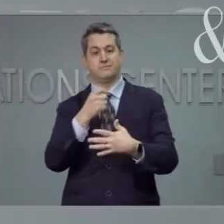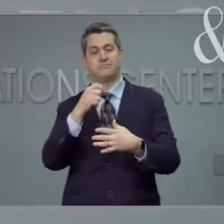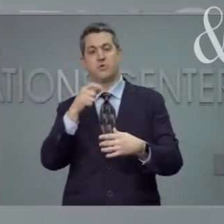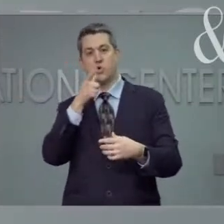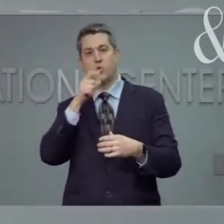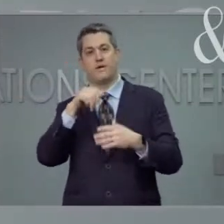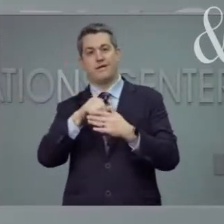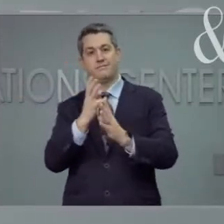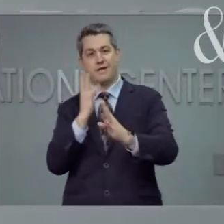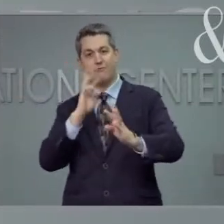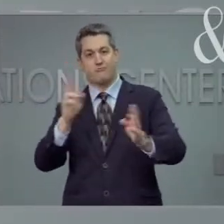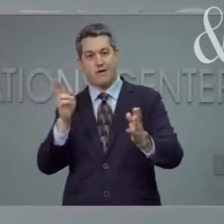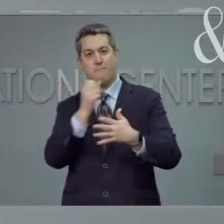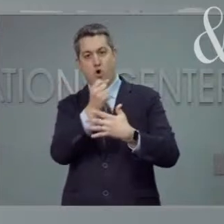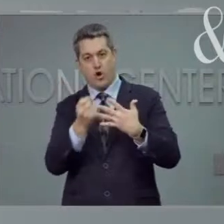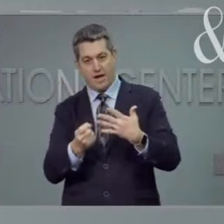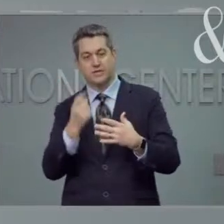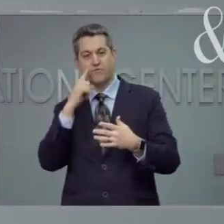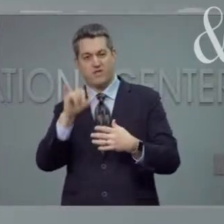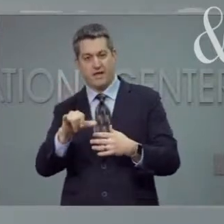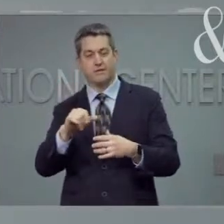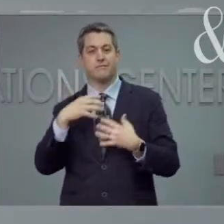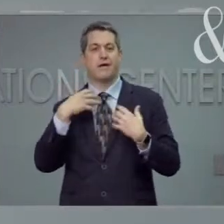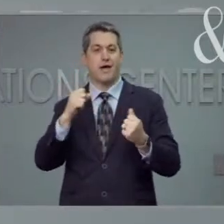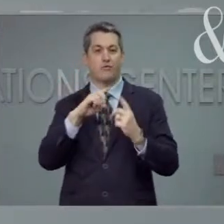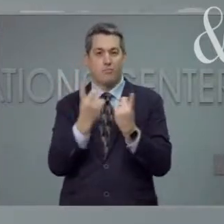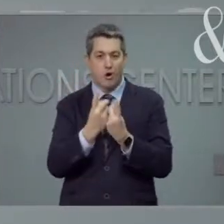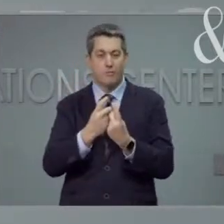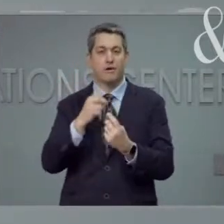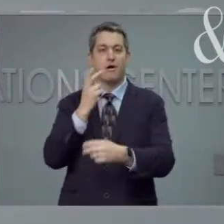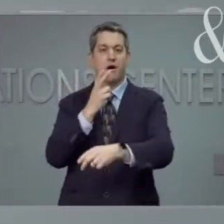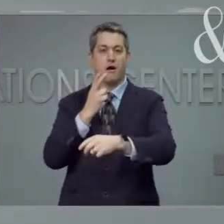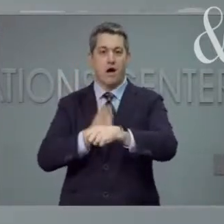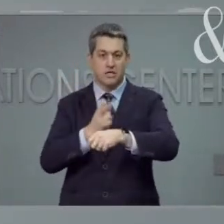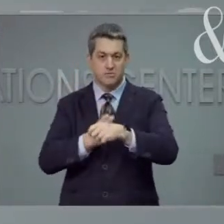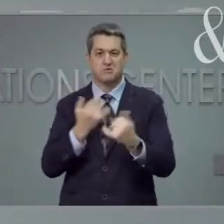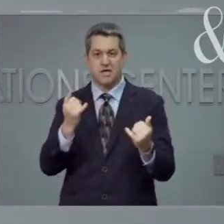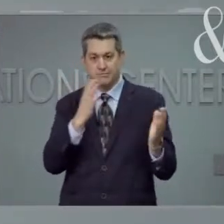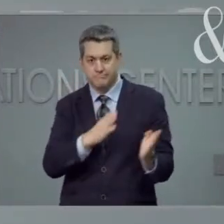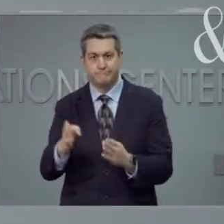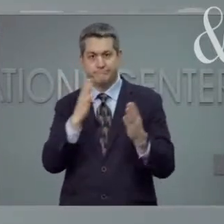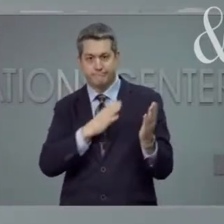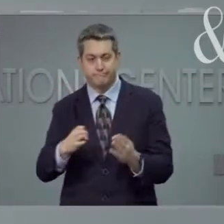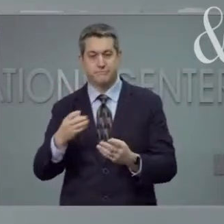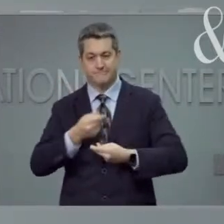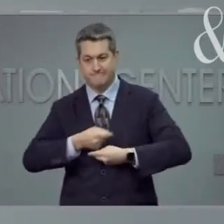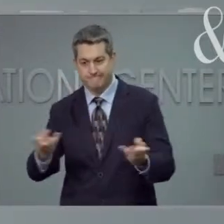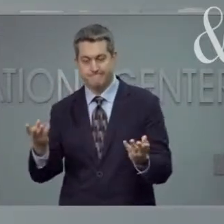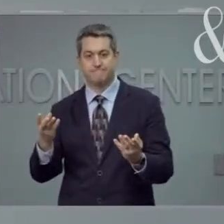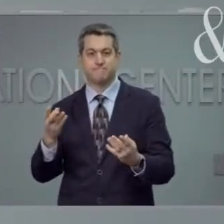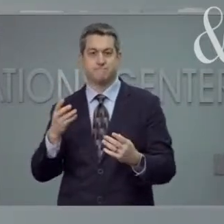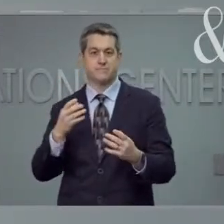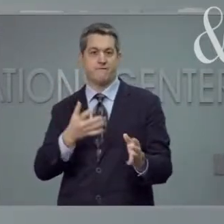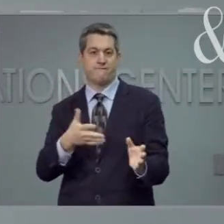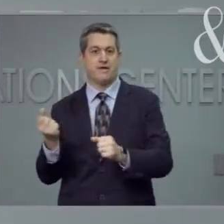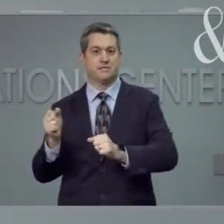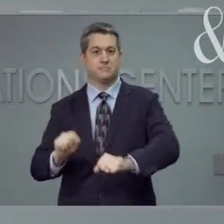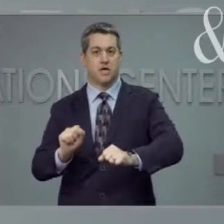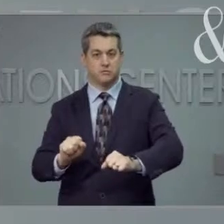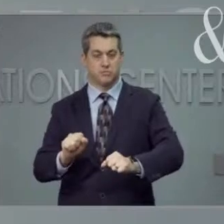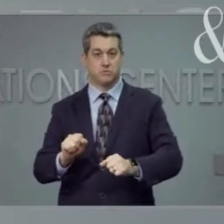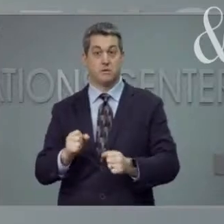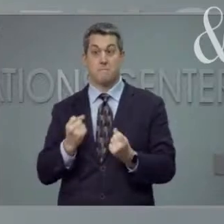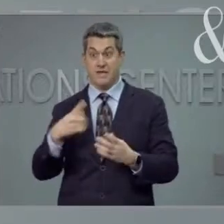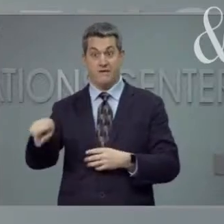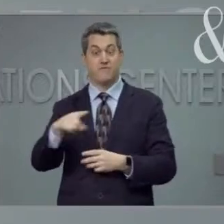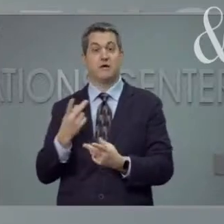as possible. And I know that our hospitals and our local health departments are working to do that as quickly as possible. Many are running